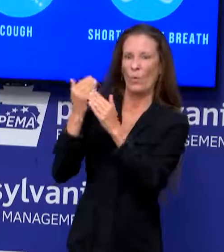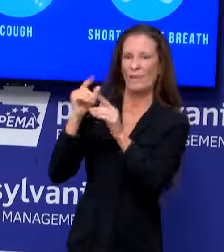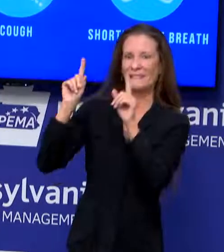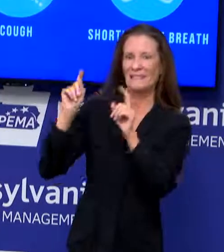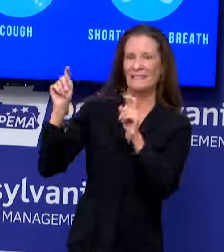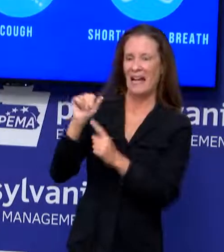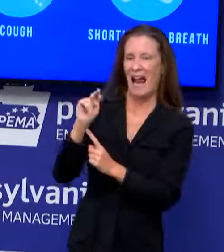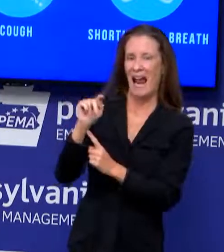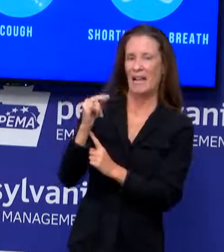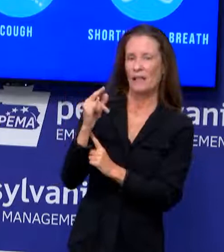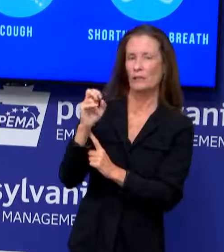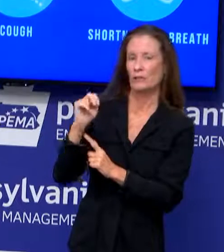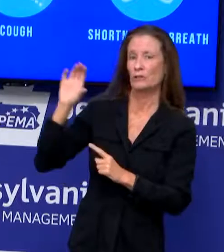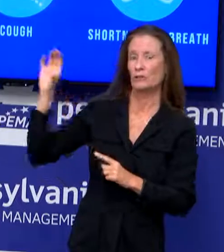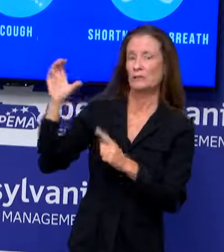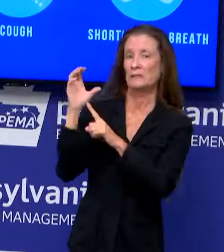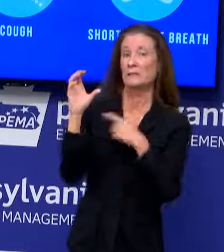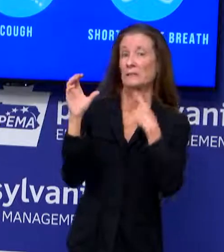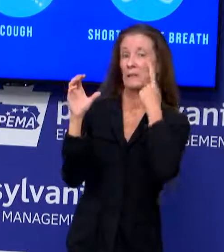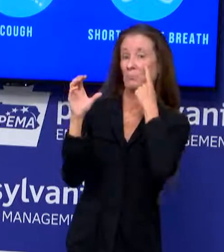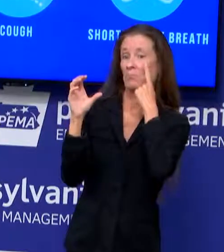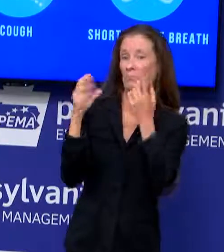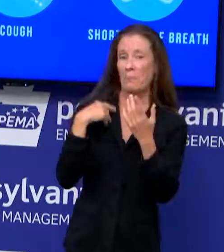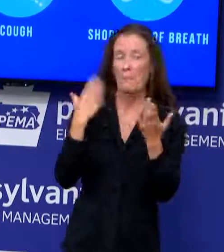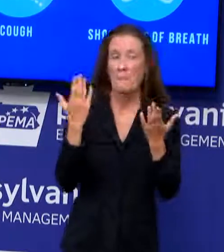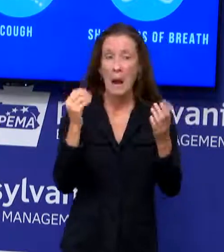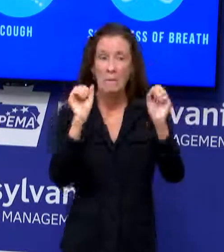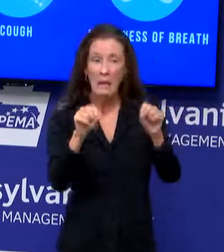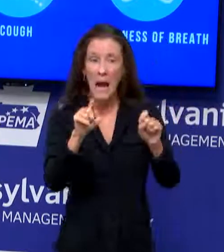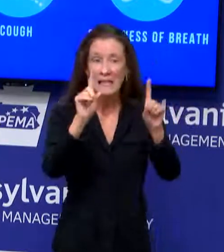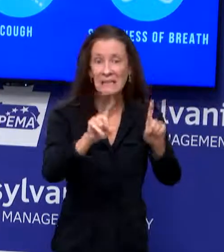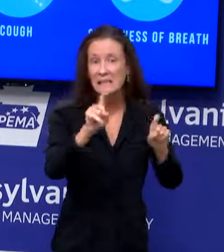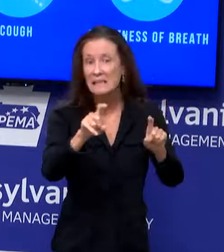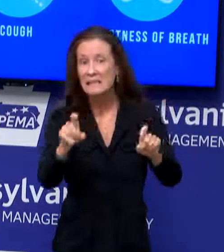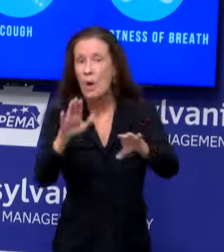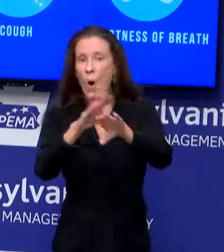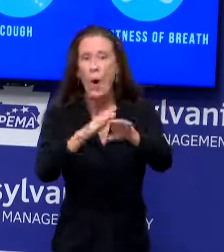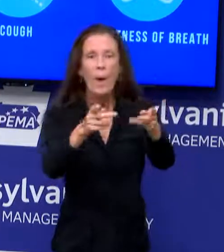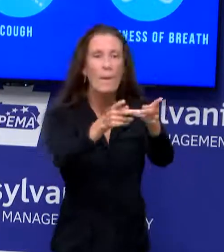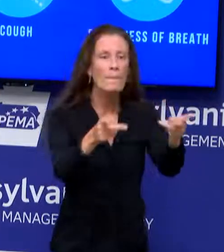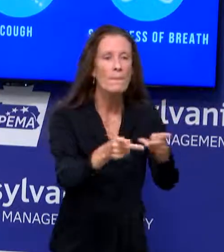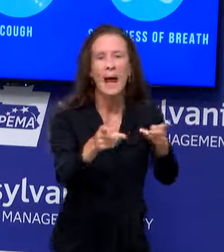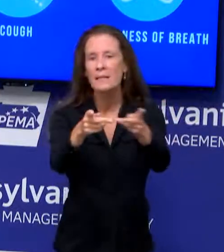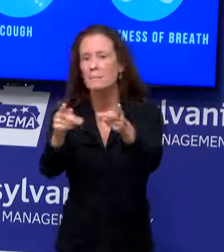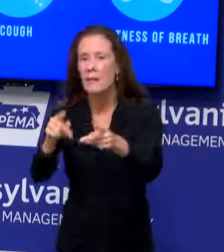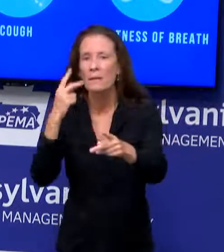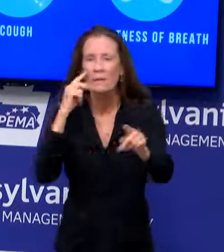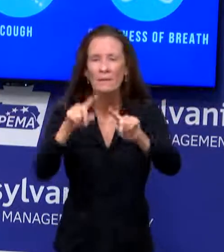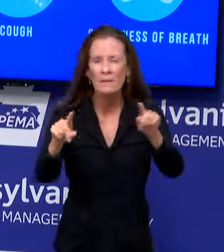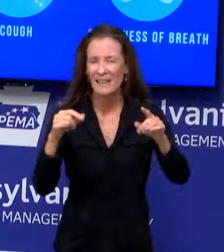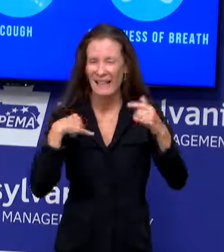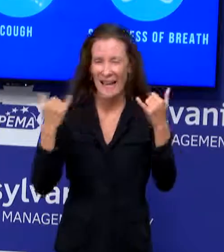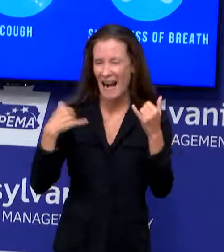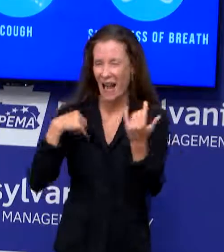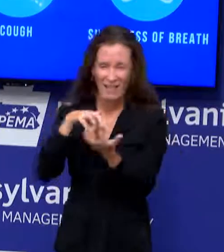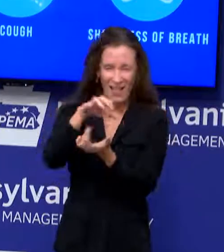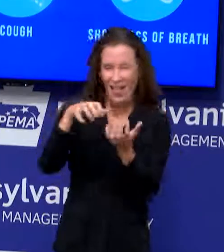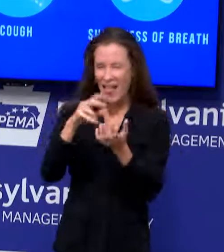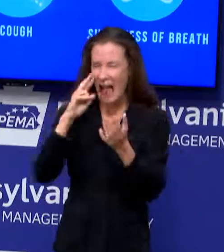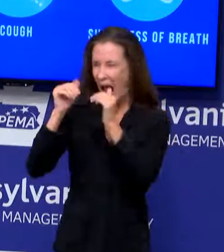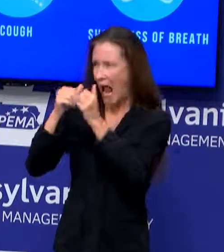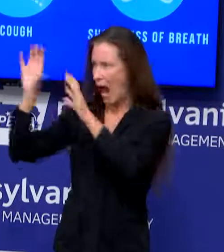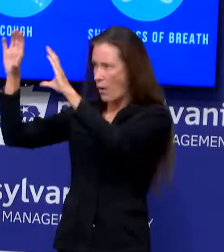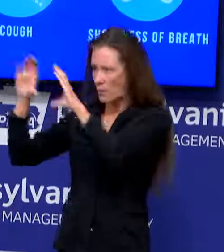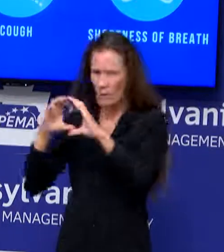those antigen tests, et cetera, since they're point of care? So lots of questions that we have to work out. We are working on finishing all of